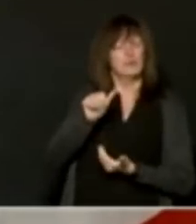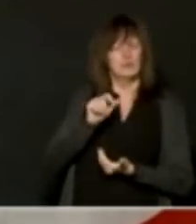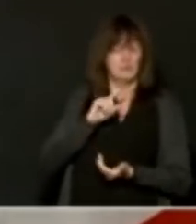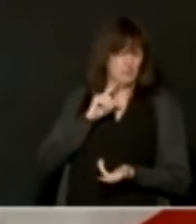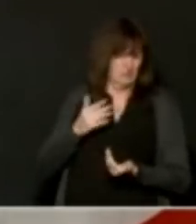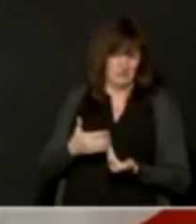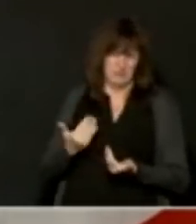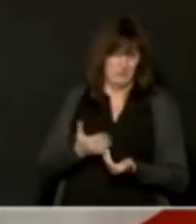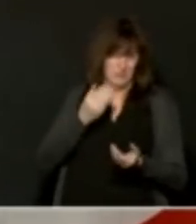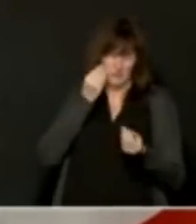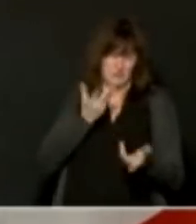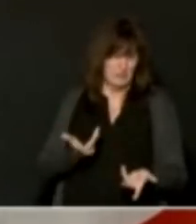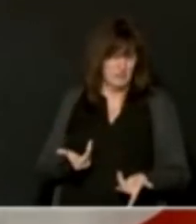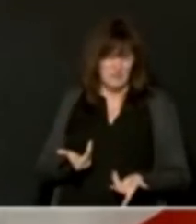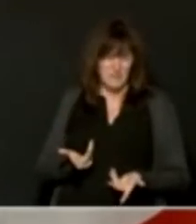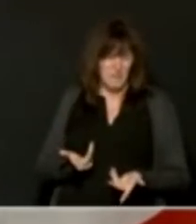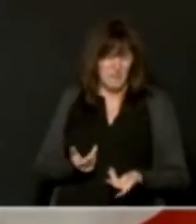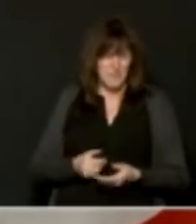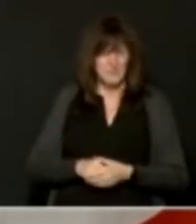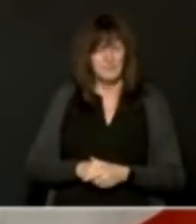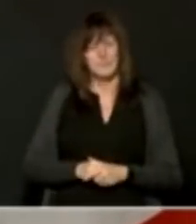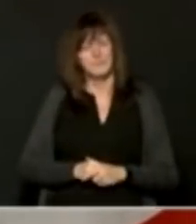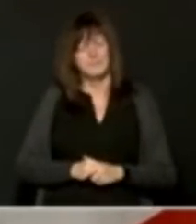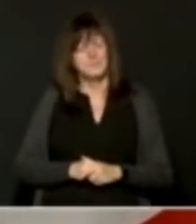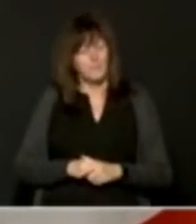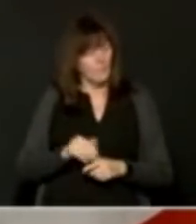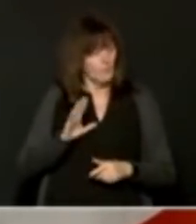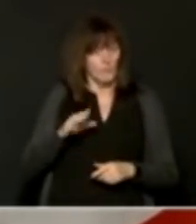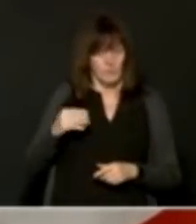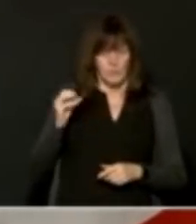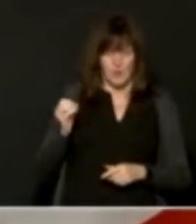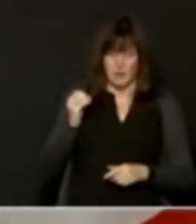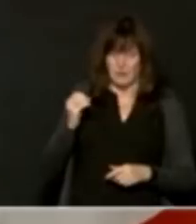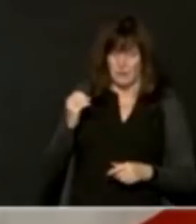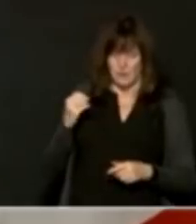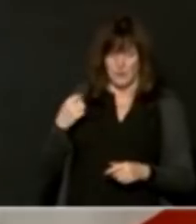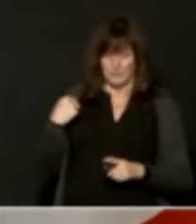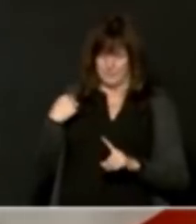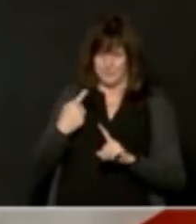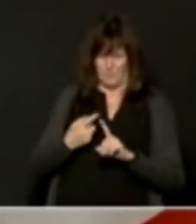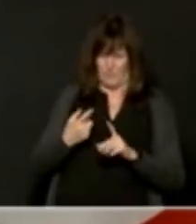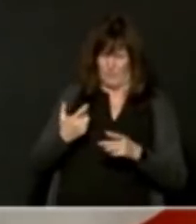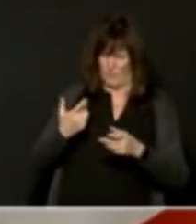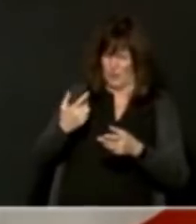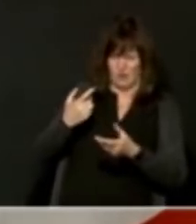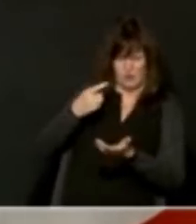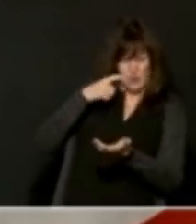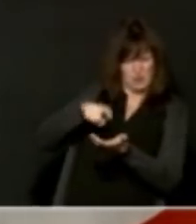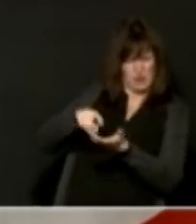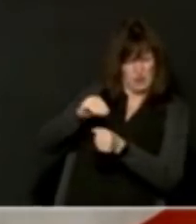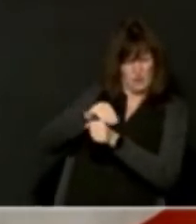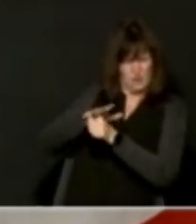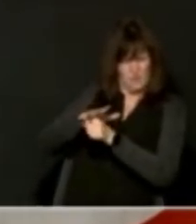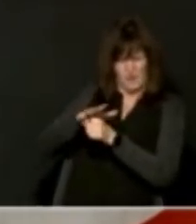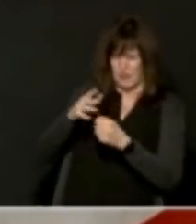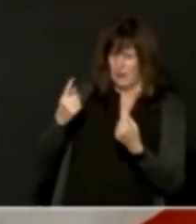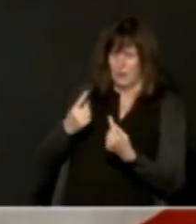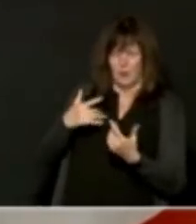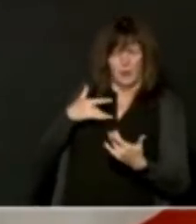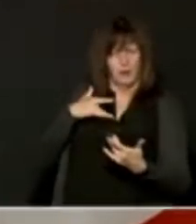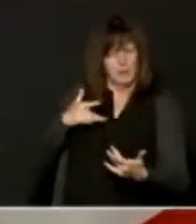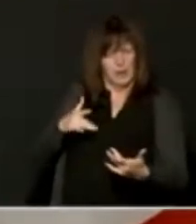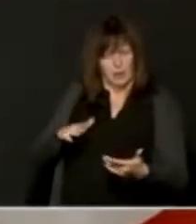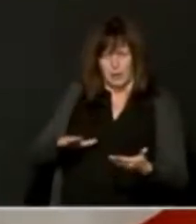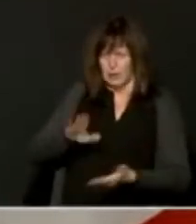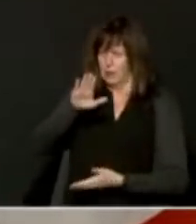Ontario traditionally has observed a rise in COVID-19 cases after special holidays. And at a time when